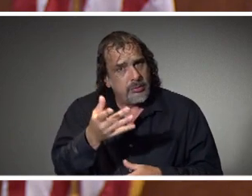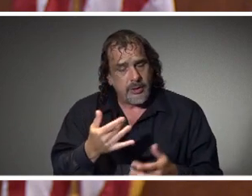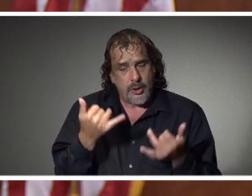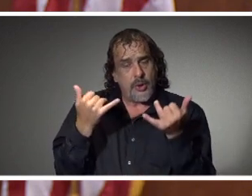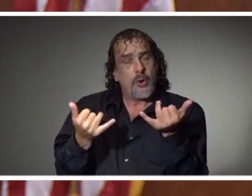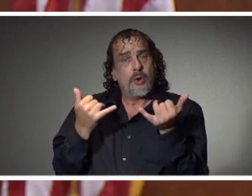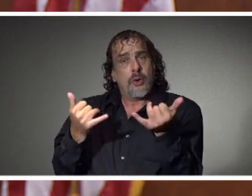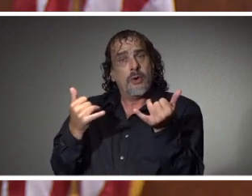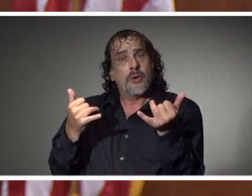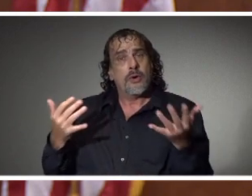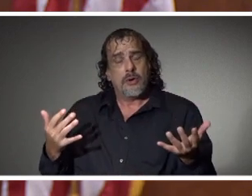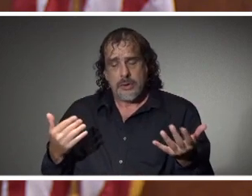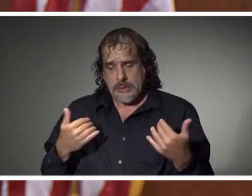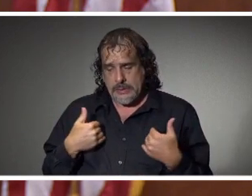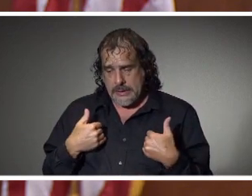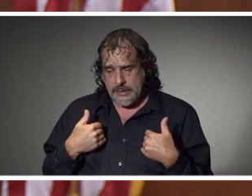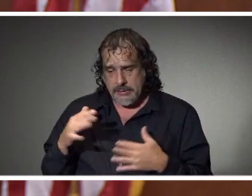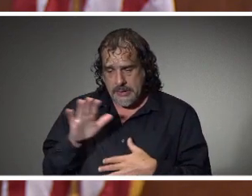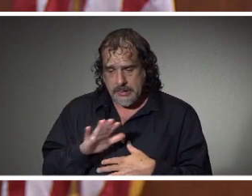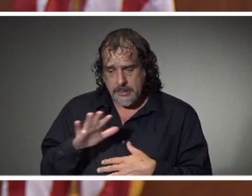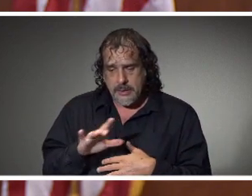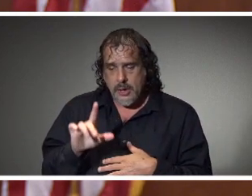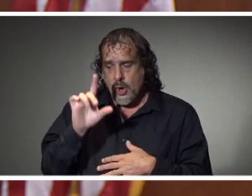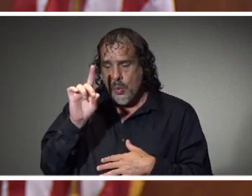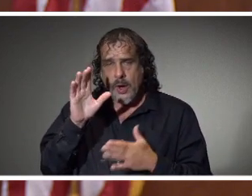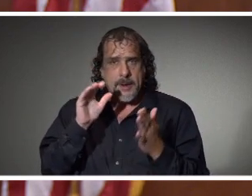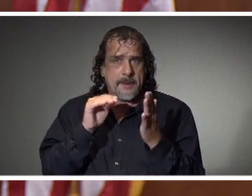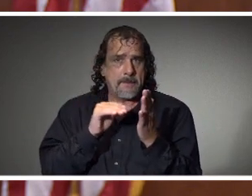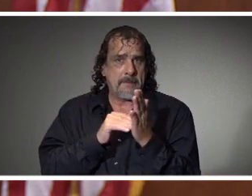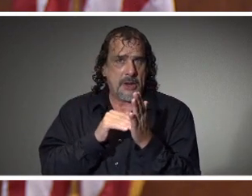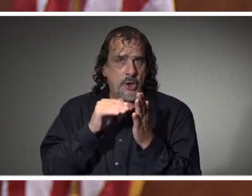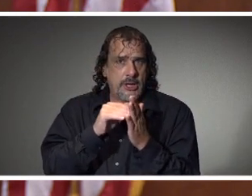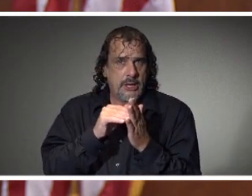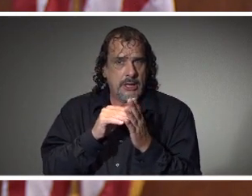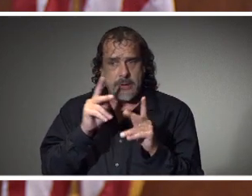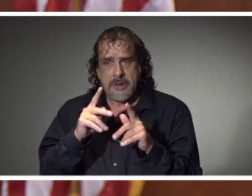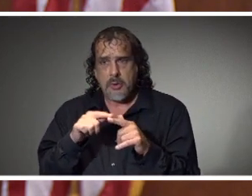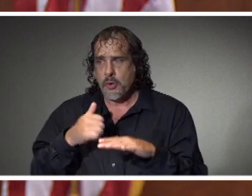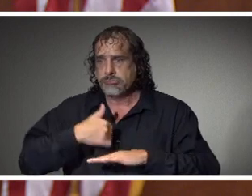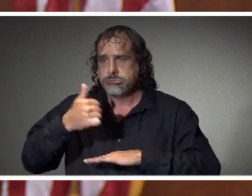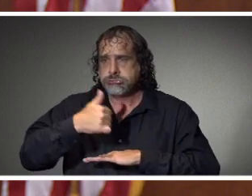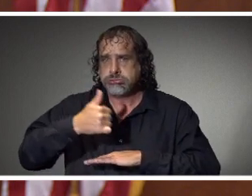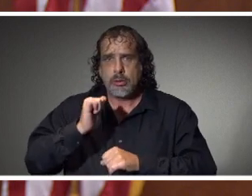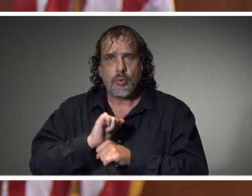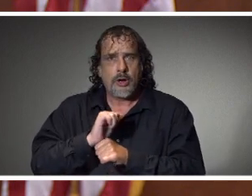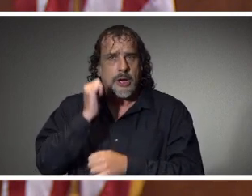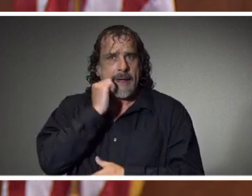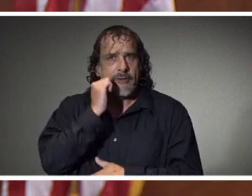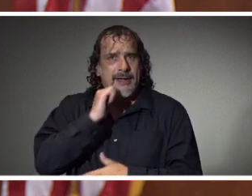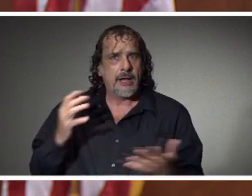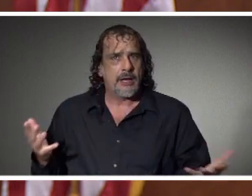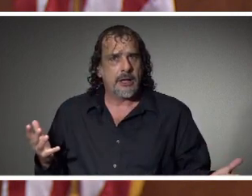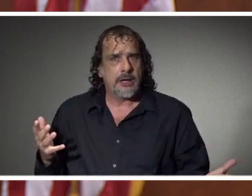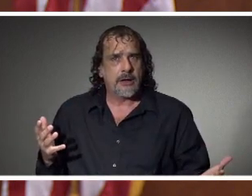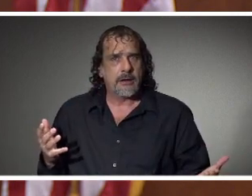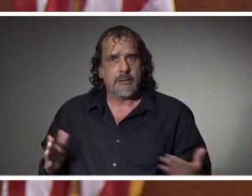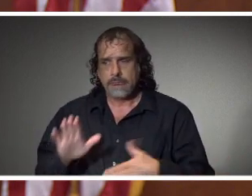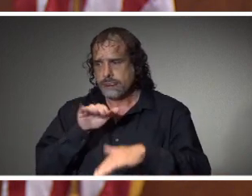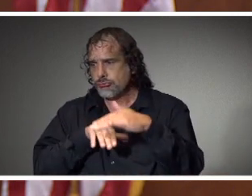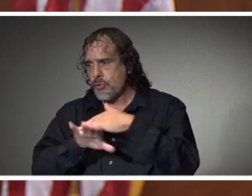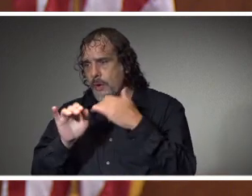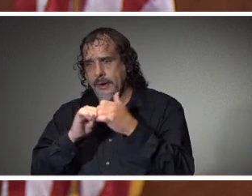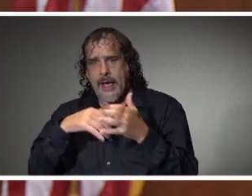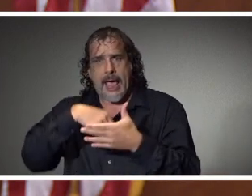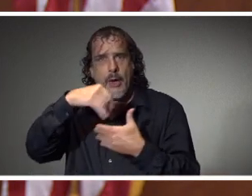have approximately 1 million Mississippians that are going to and from work every single day. They are going into an environment